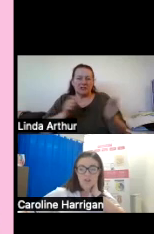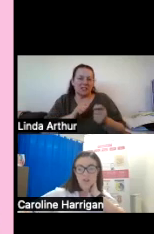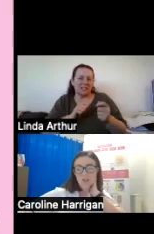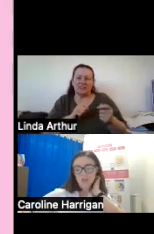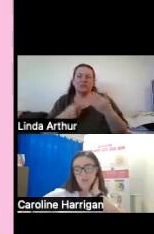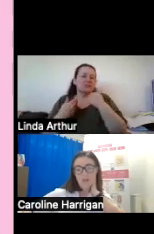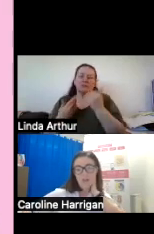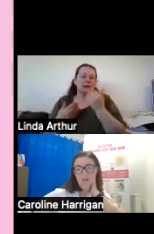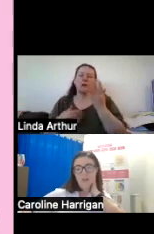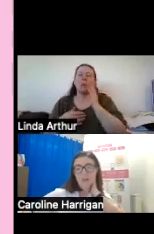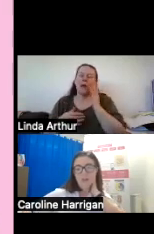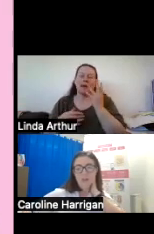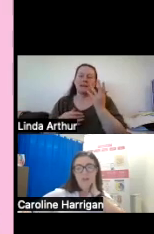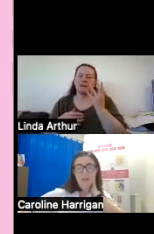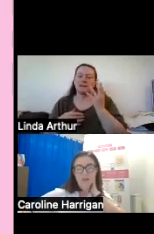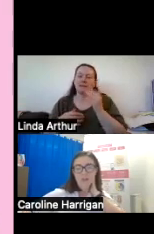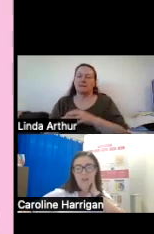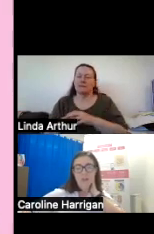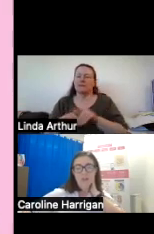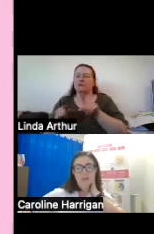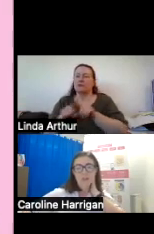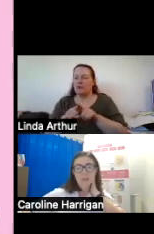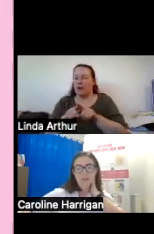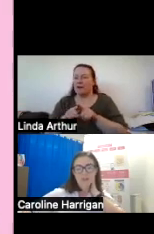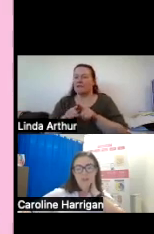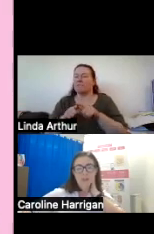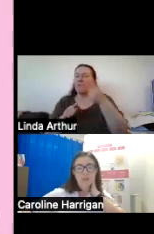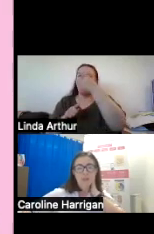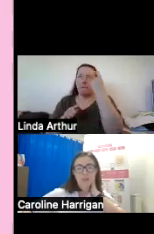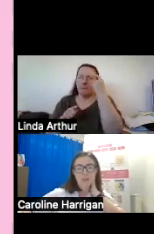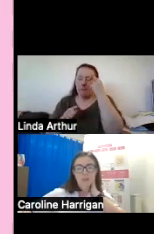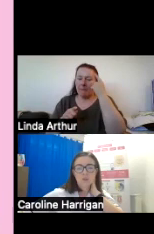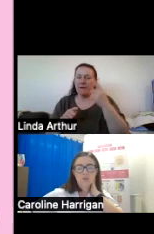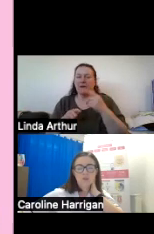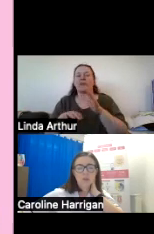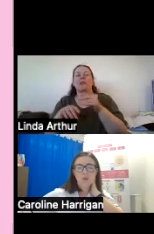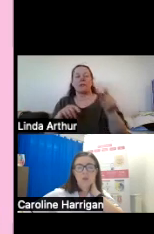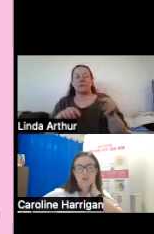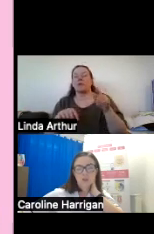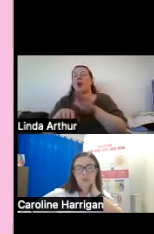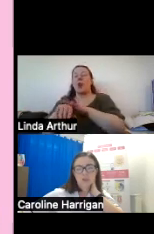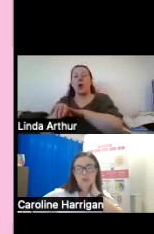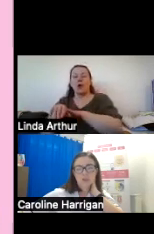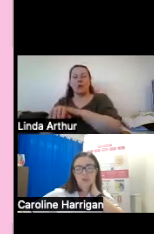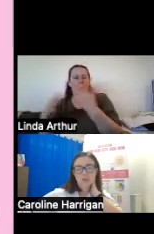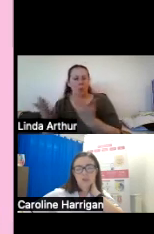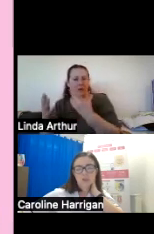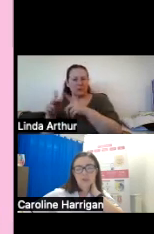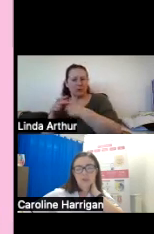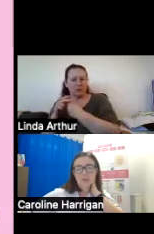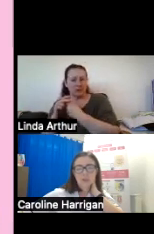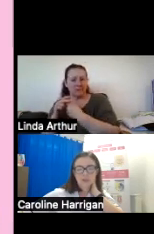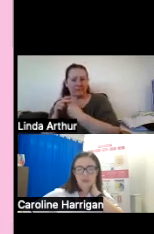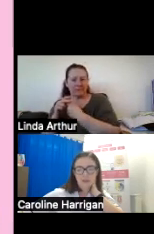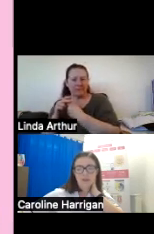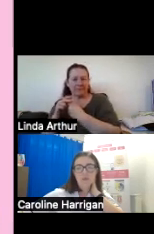when you do it. It's just a matter of doing it little and often. So that's your short one. The long one, like where do you start? You'll always see it'll